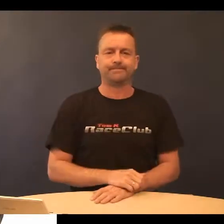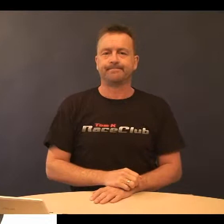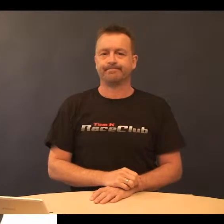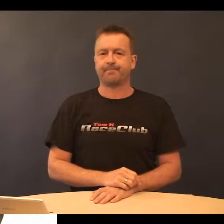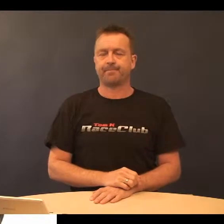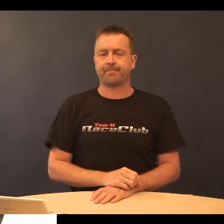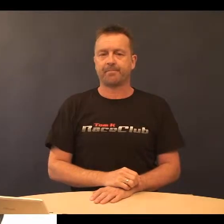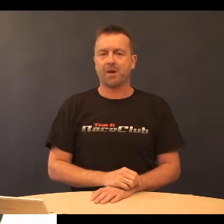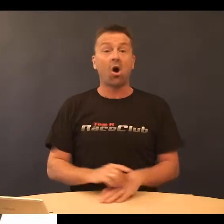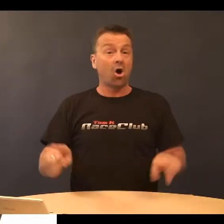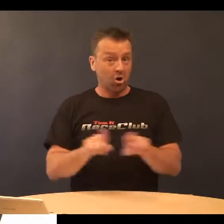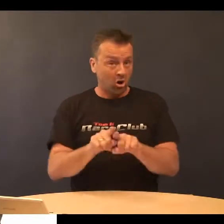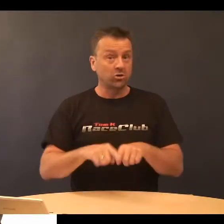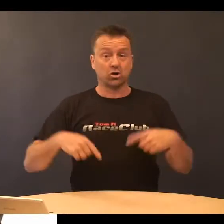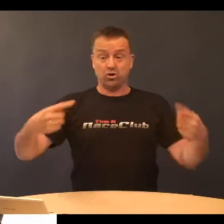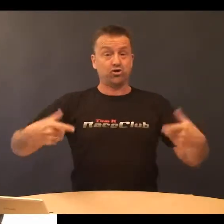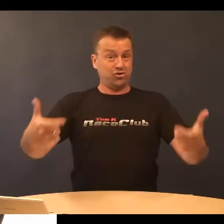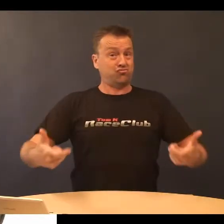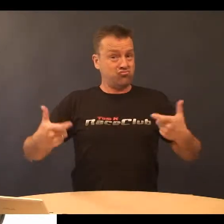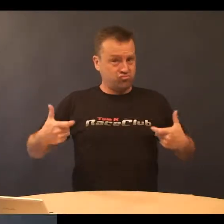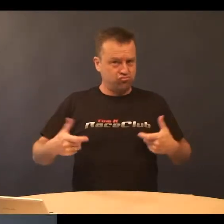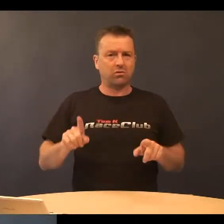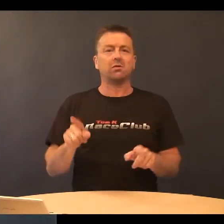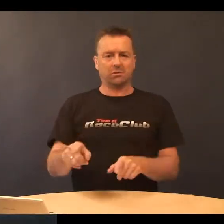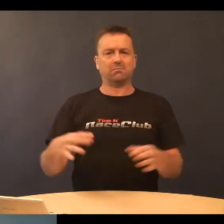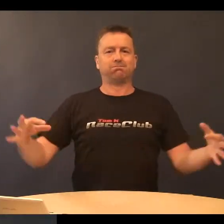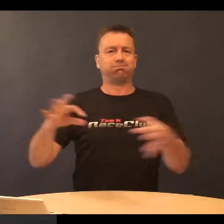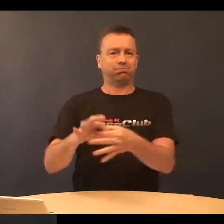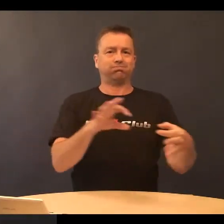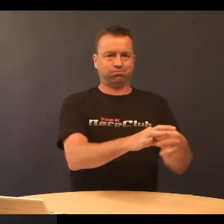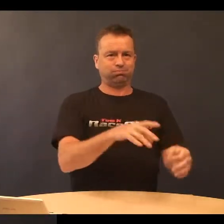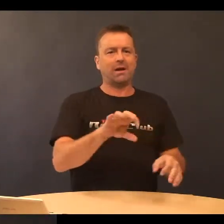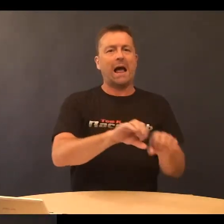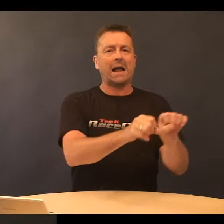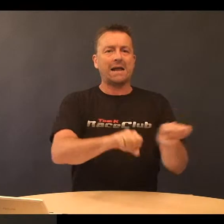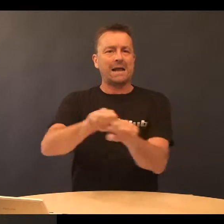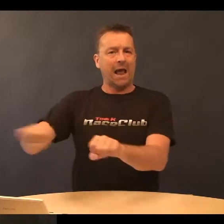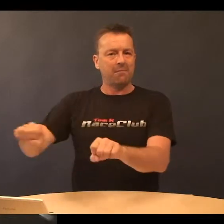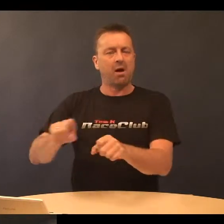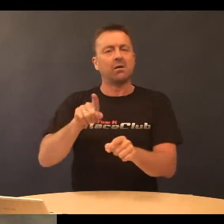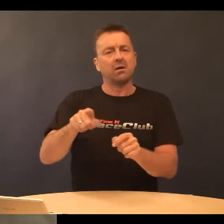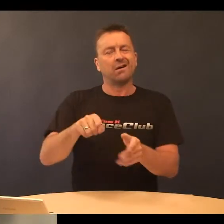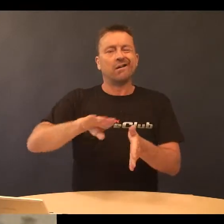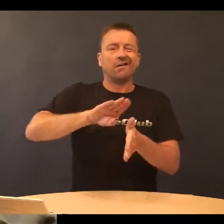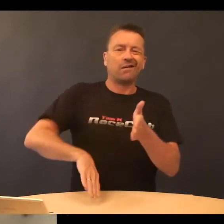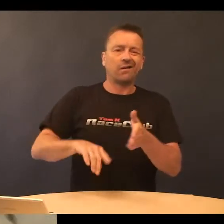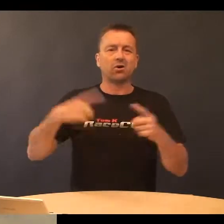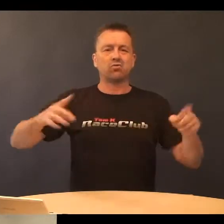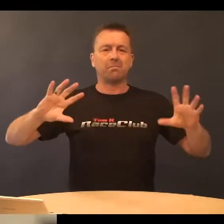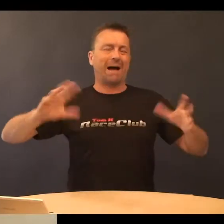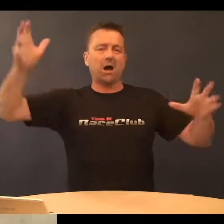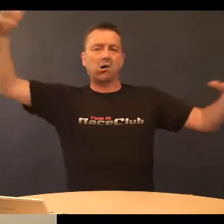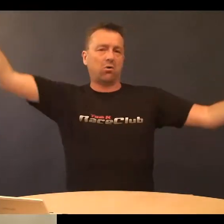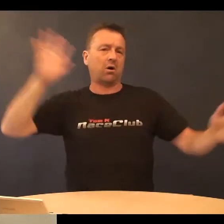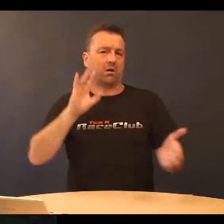of impacts. We've also brought in wheel tethers. These are cables that prevent the wheels from flying off in the